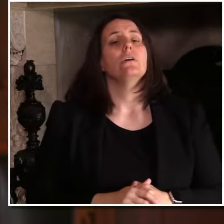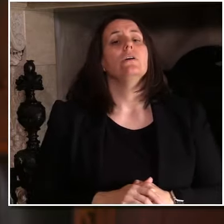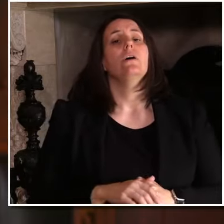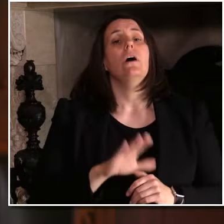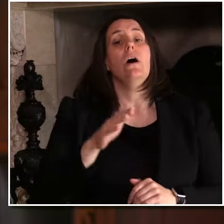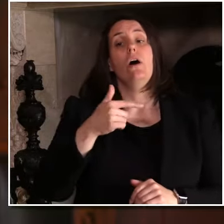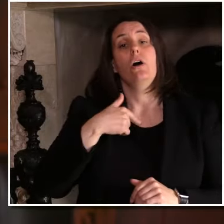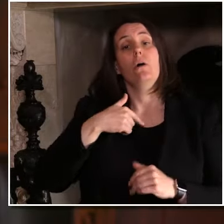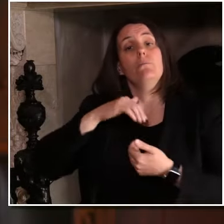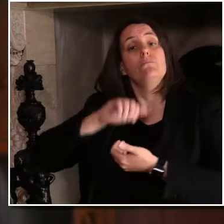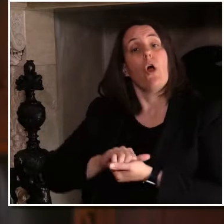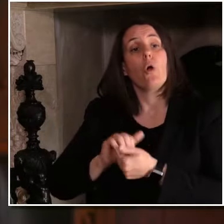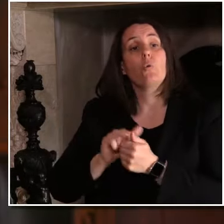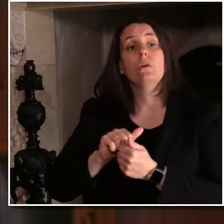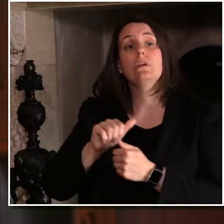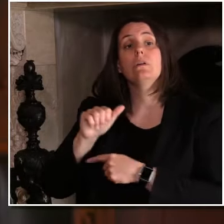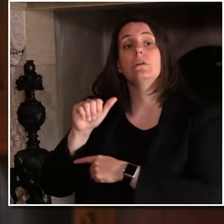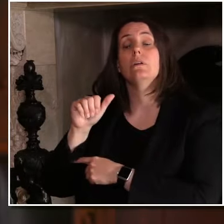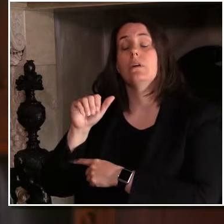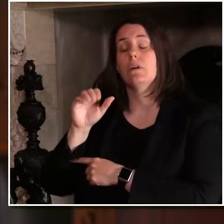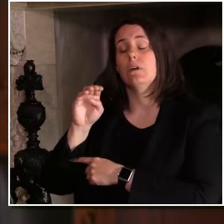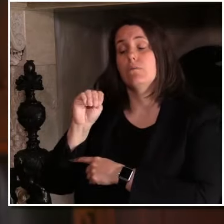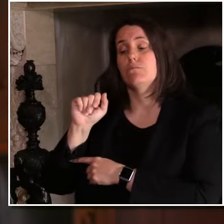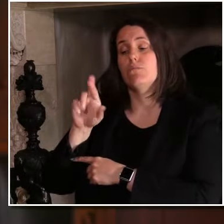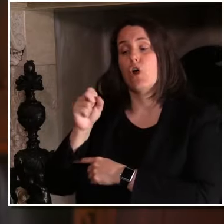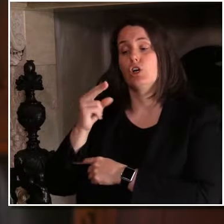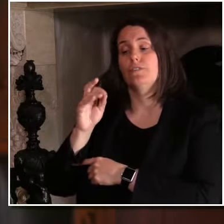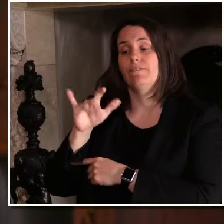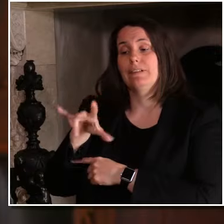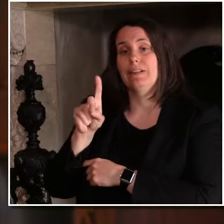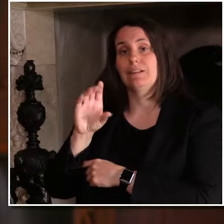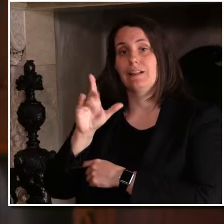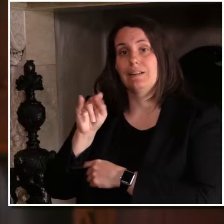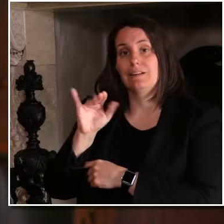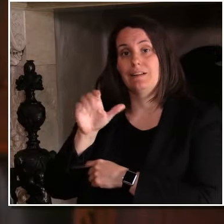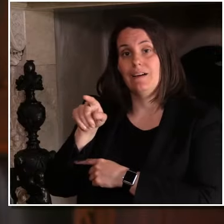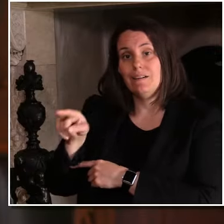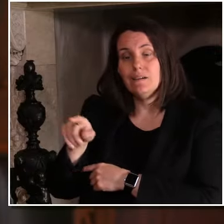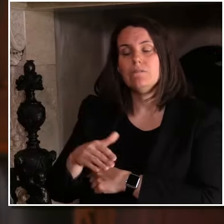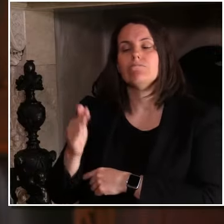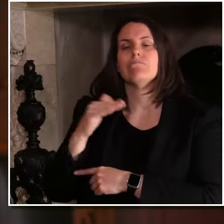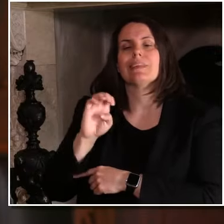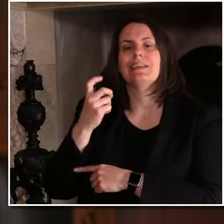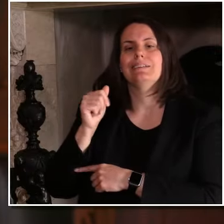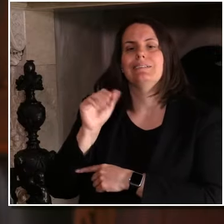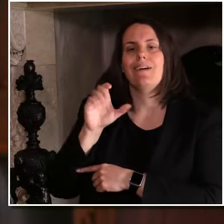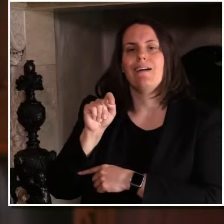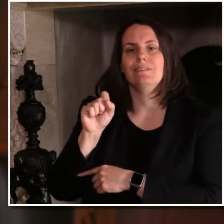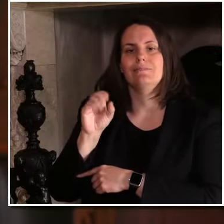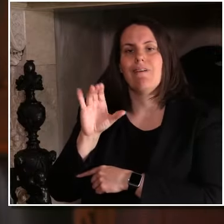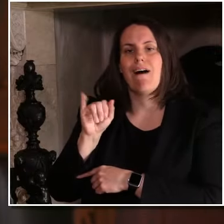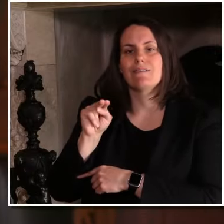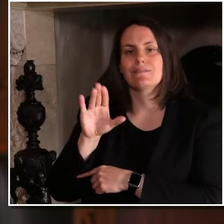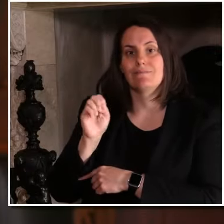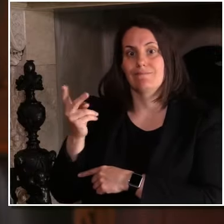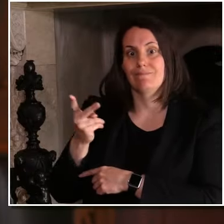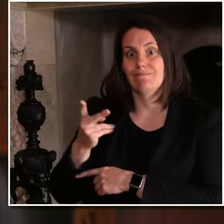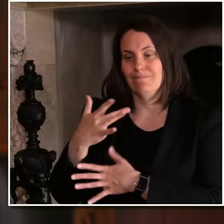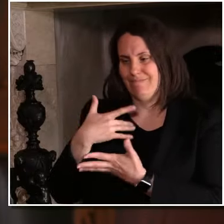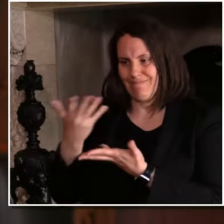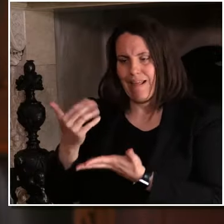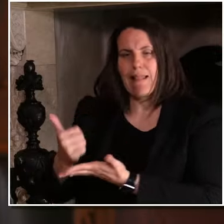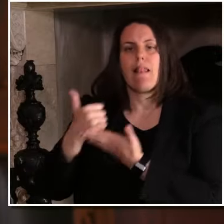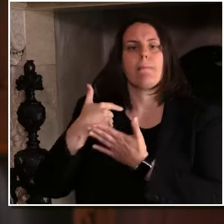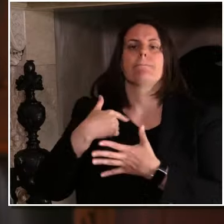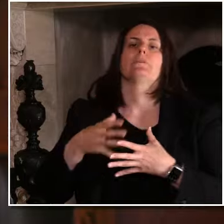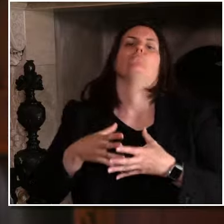labs around the state, we want to make sure that the rate at which we're testing in communities all around the state allows us to understand